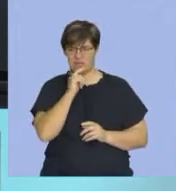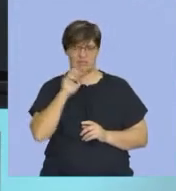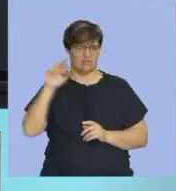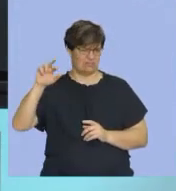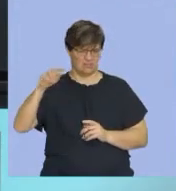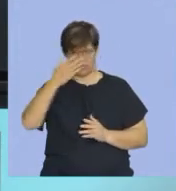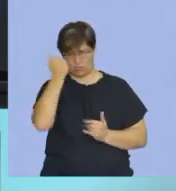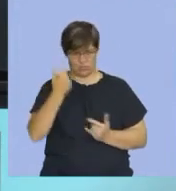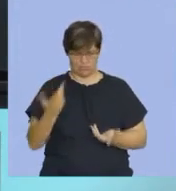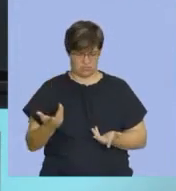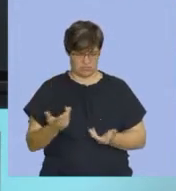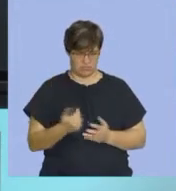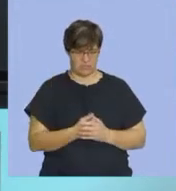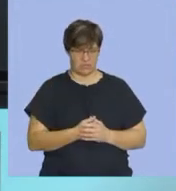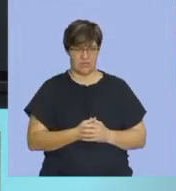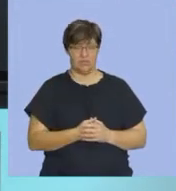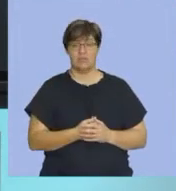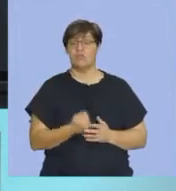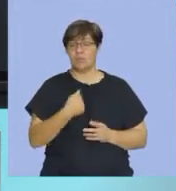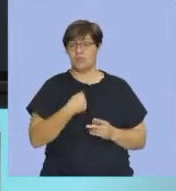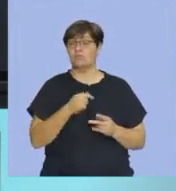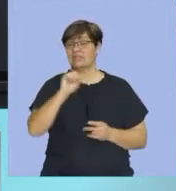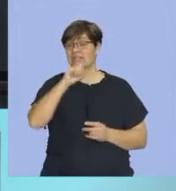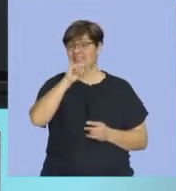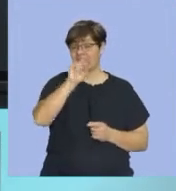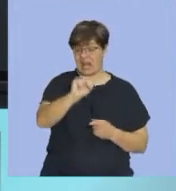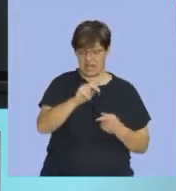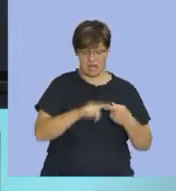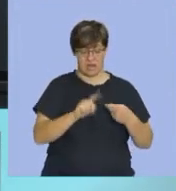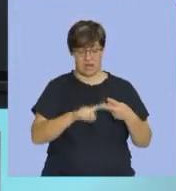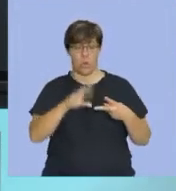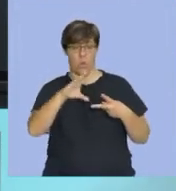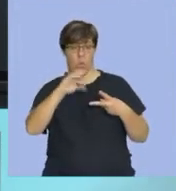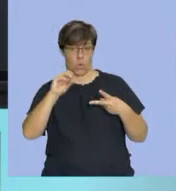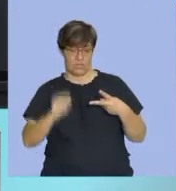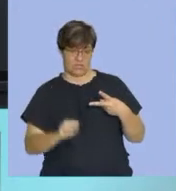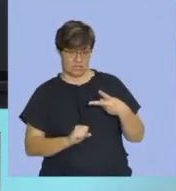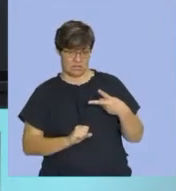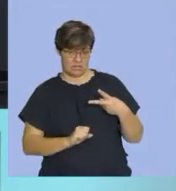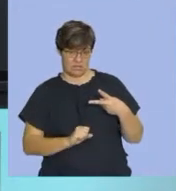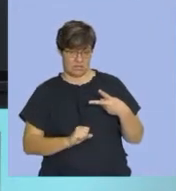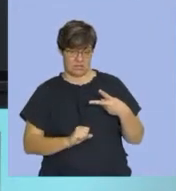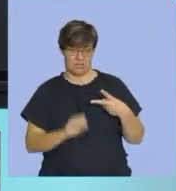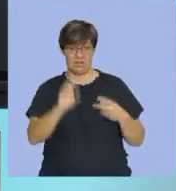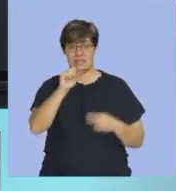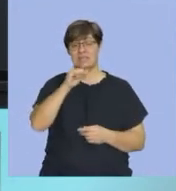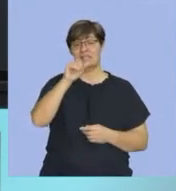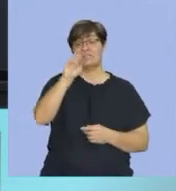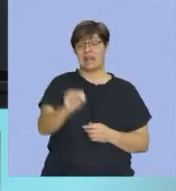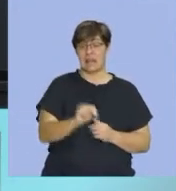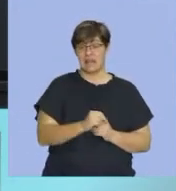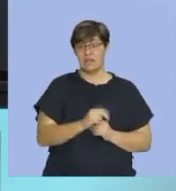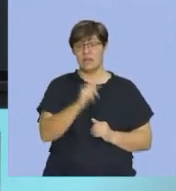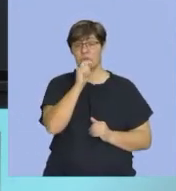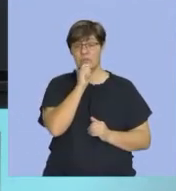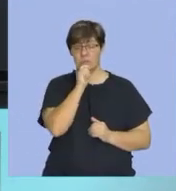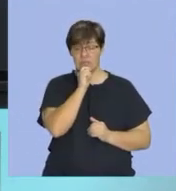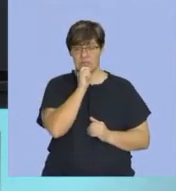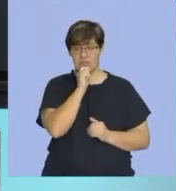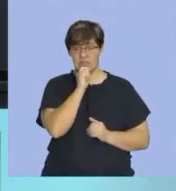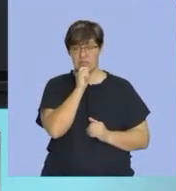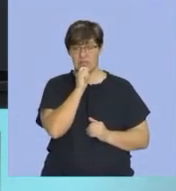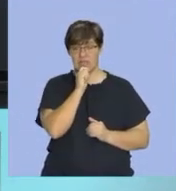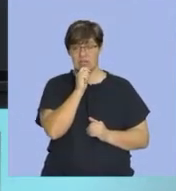needs the two unknowns. We don't know that. So either we're going to use sine or we're going to use cos. Sine uses